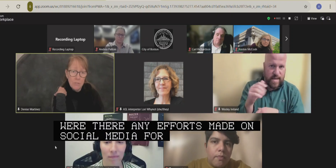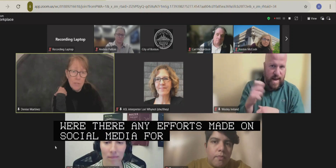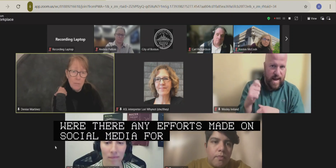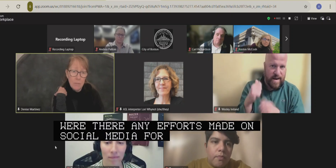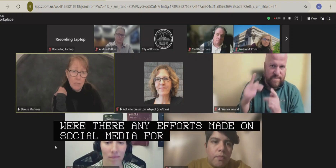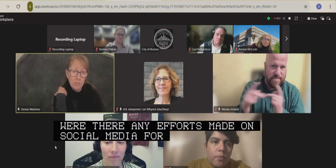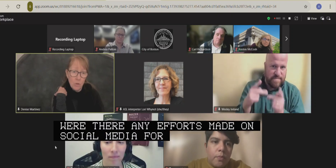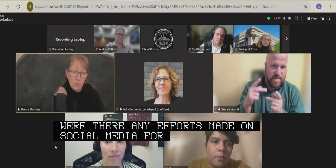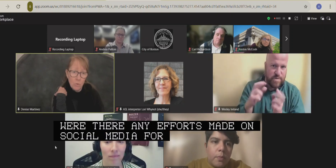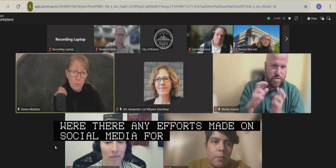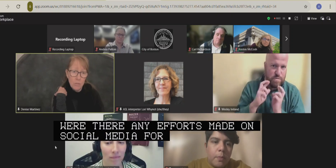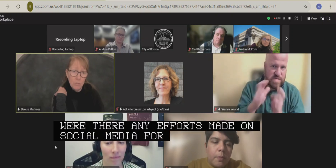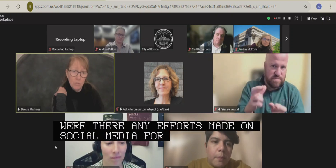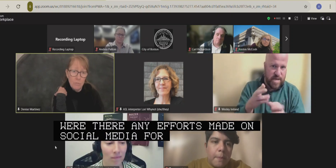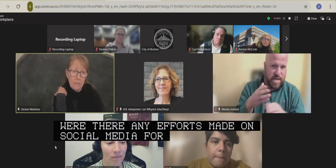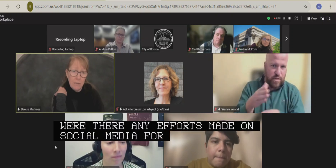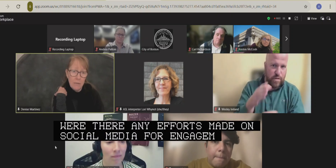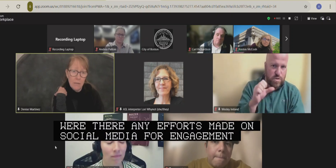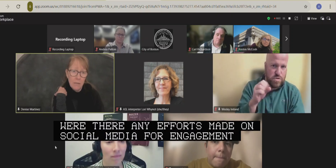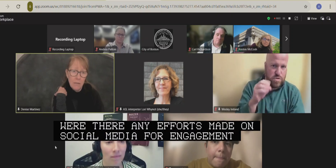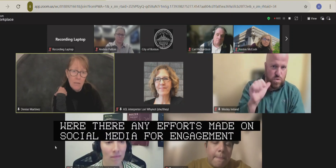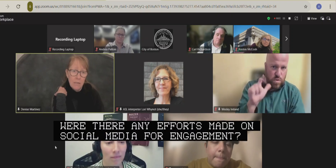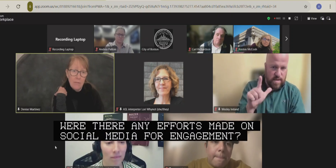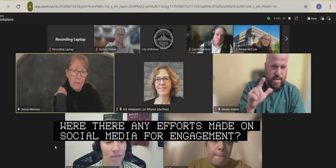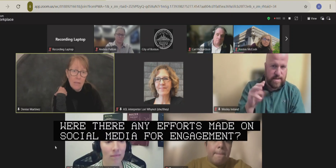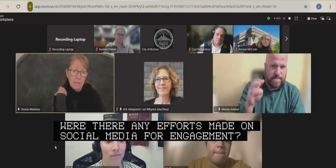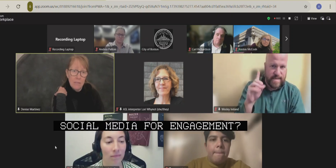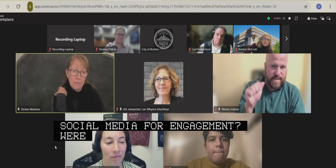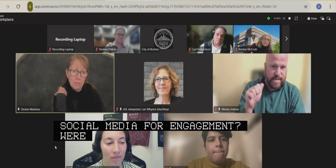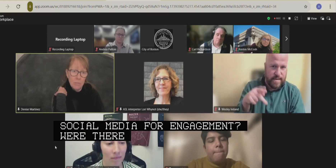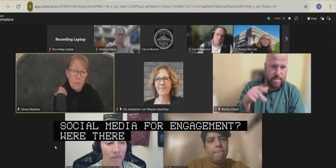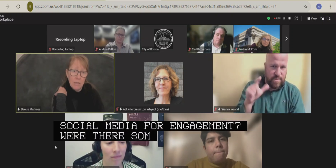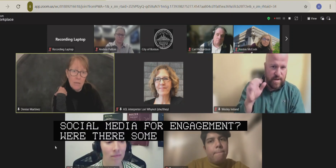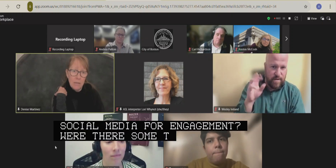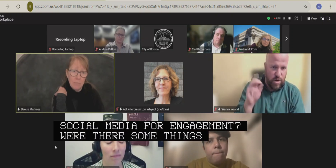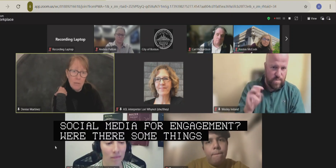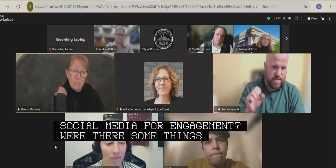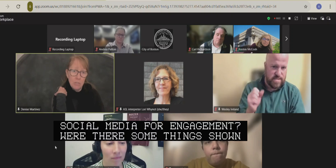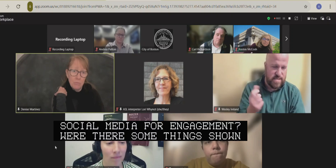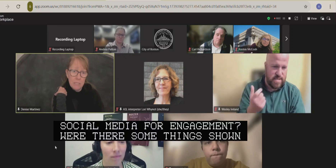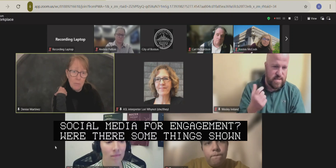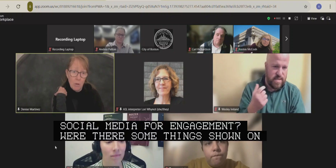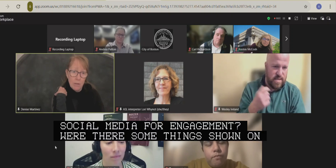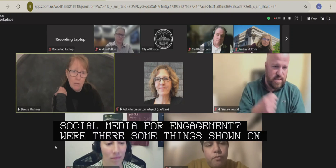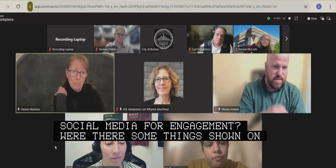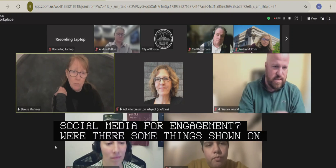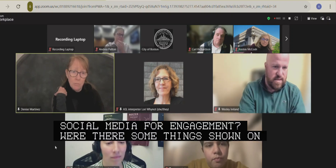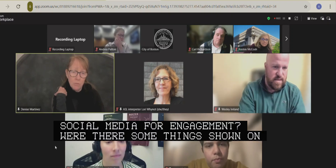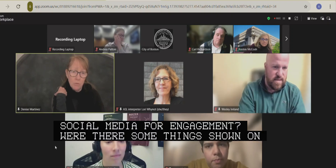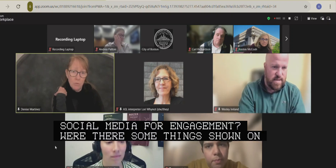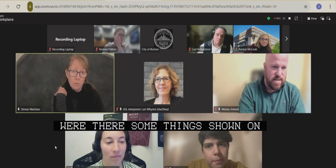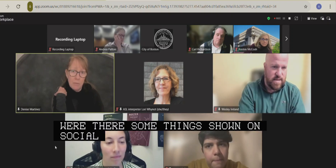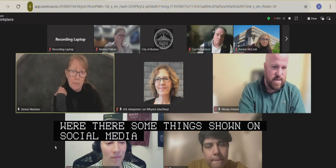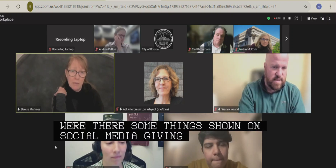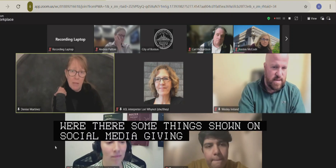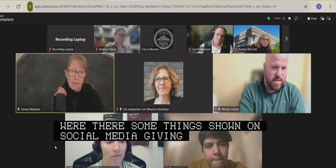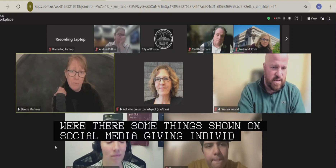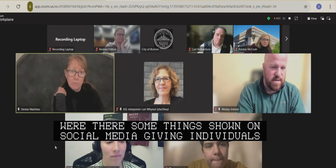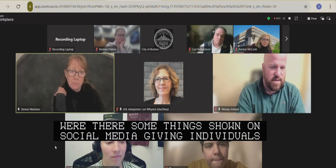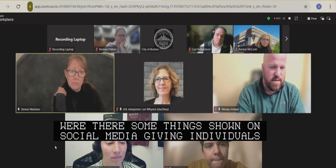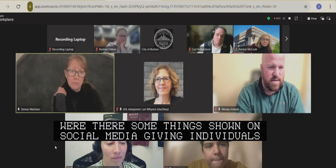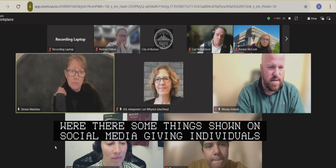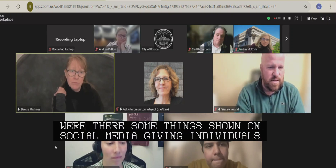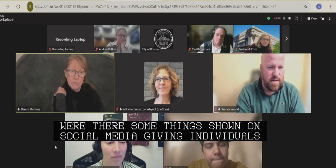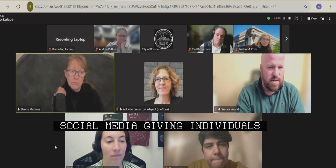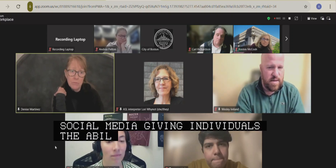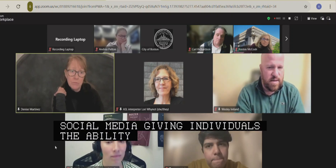Was there something shown on social media giving individuals the ability to respond on multiple social media